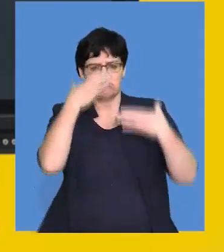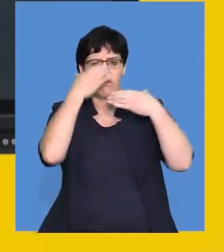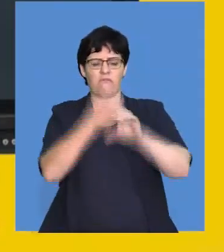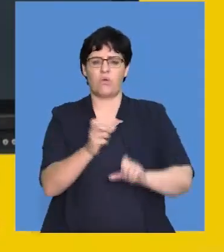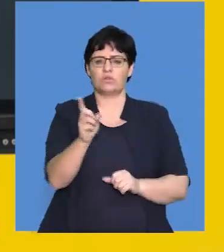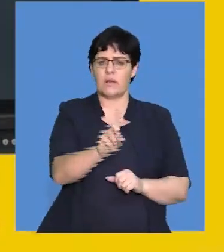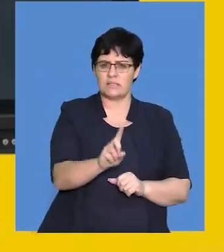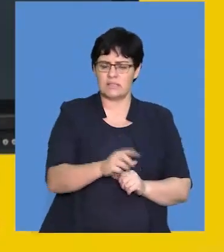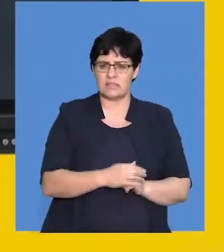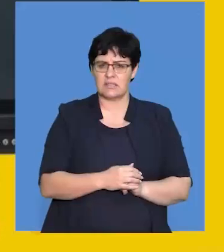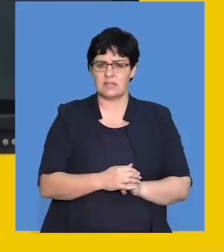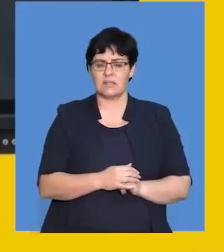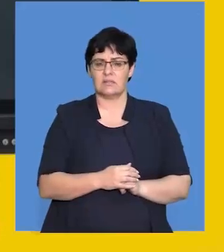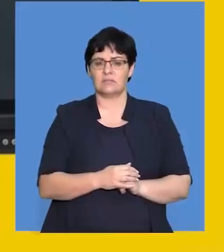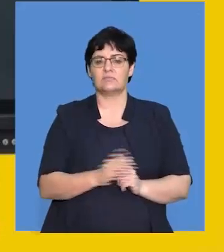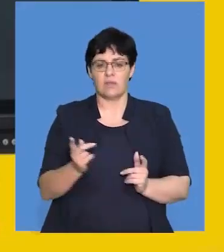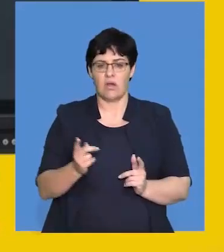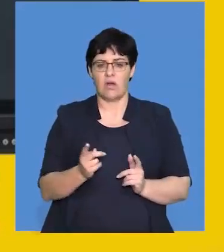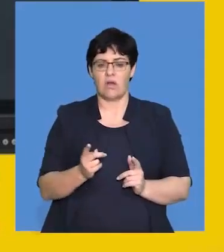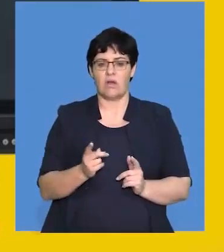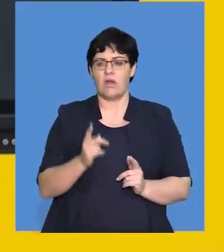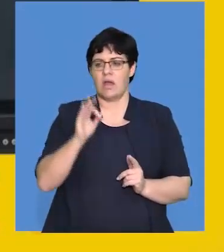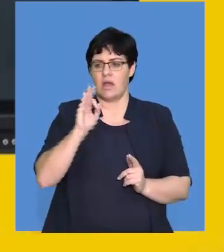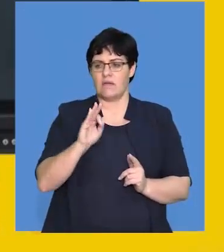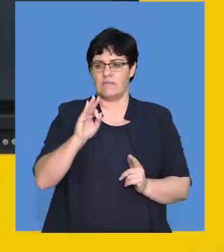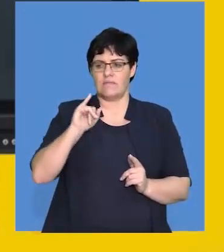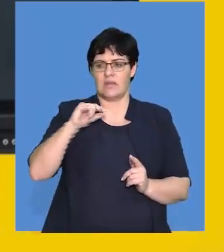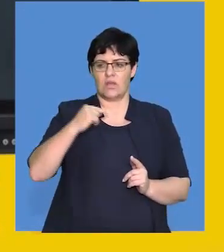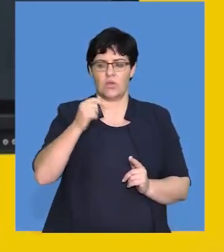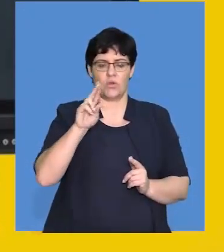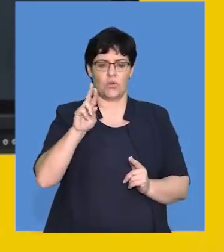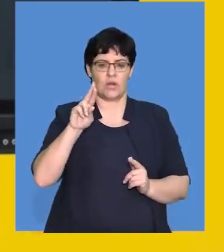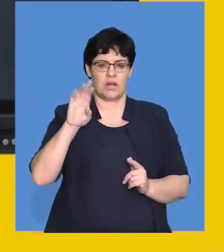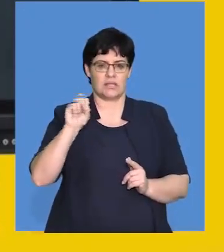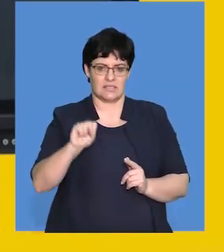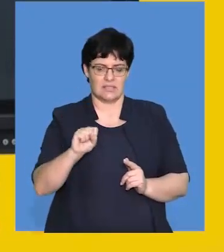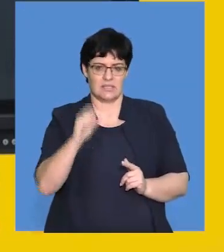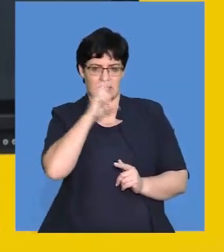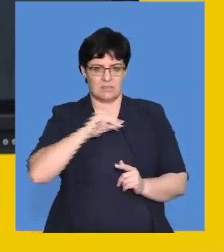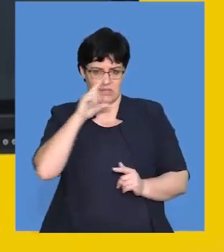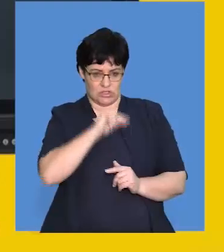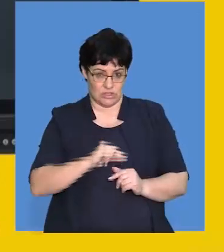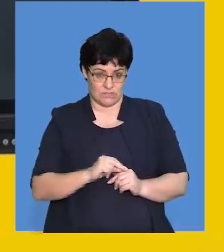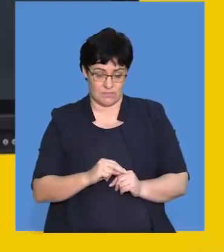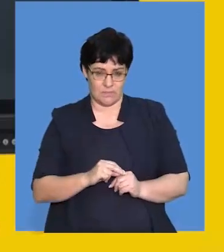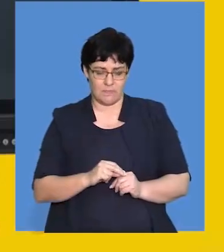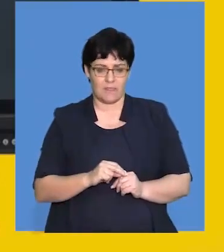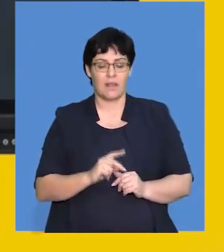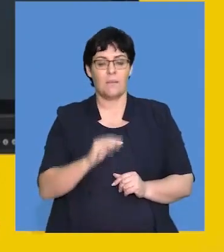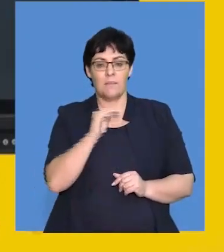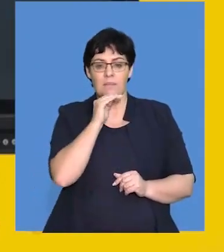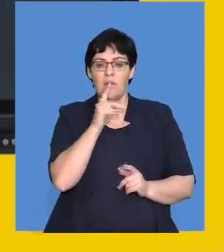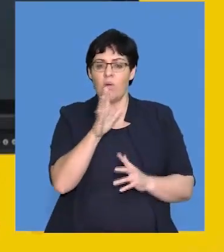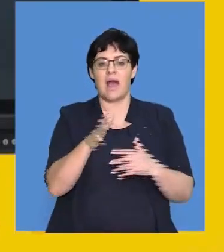to concentrate mostly on figures of speech, or what we call figurative language. I'm